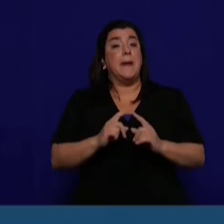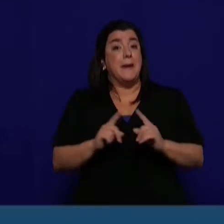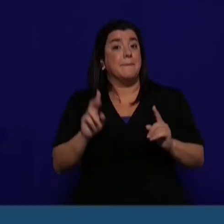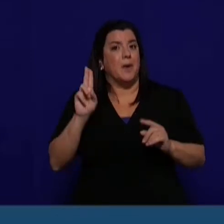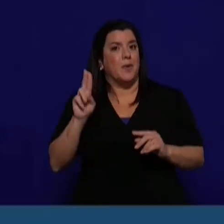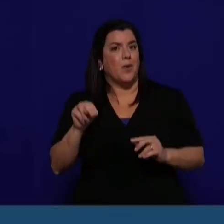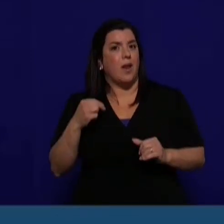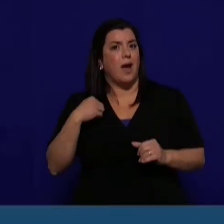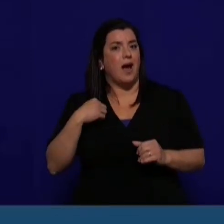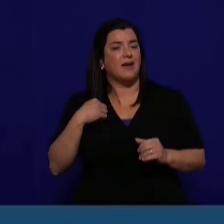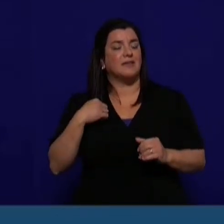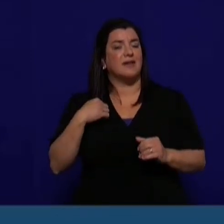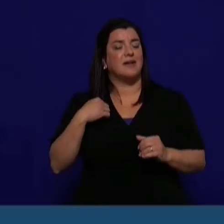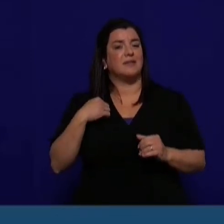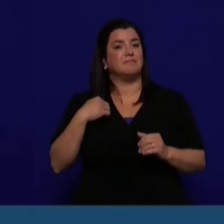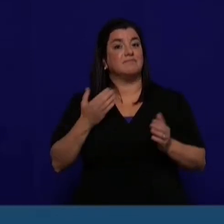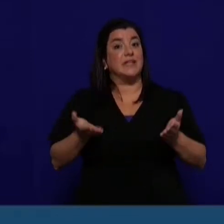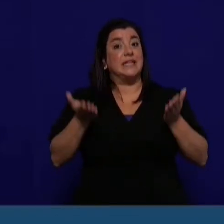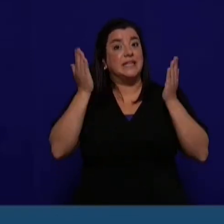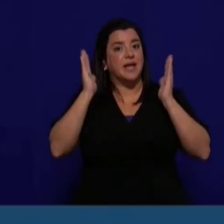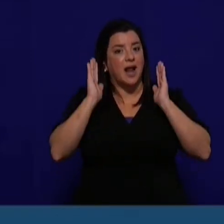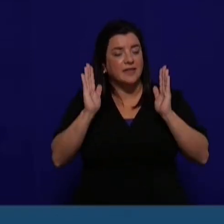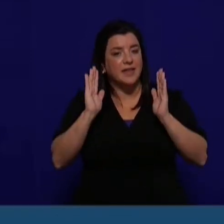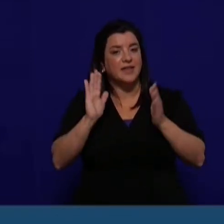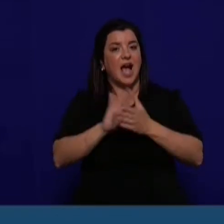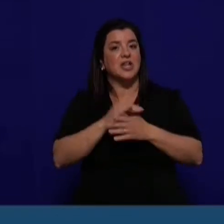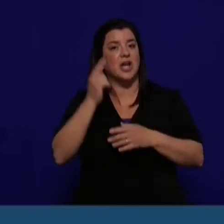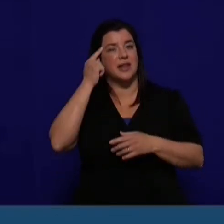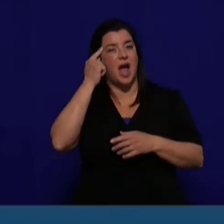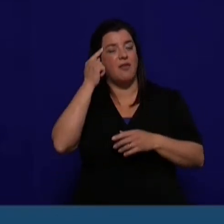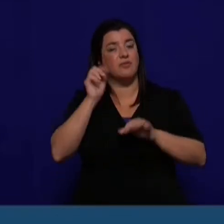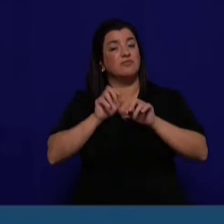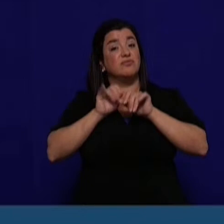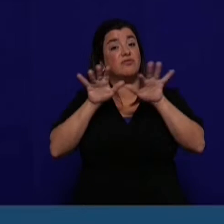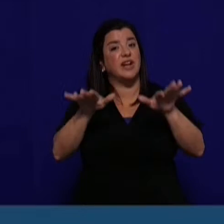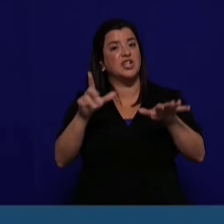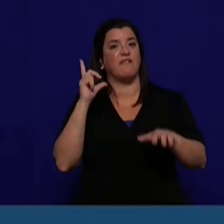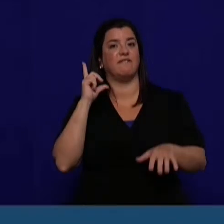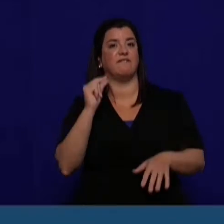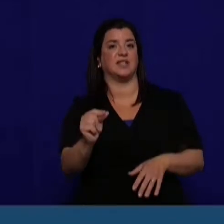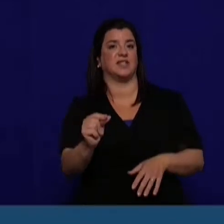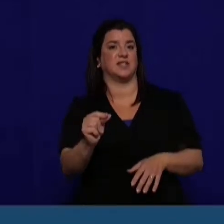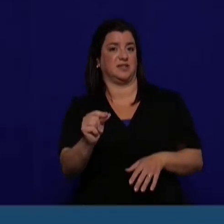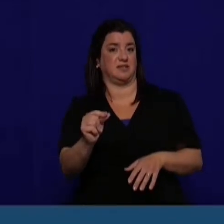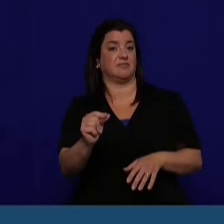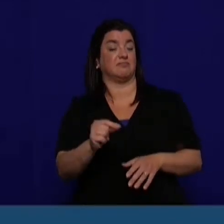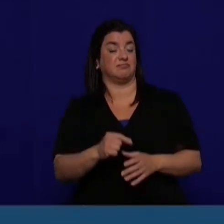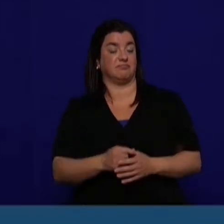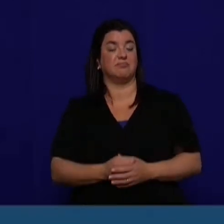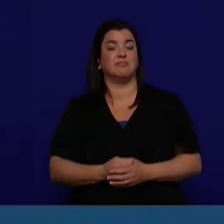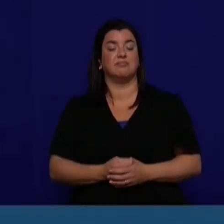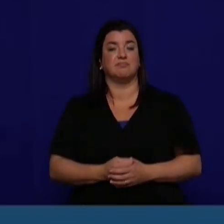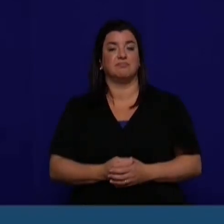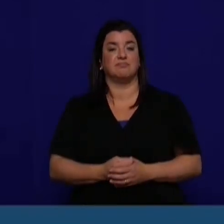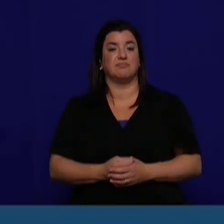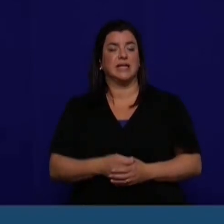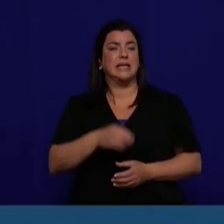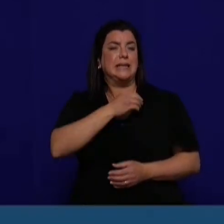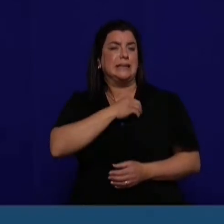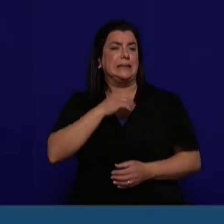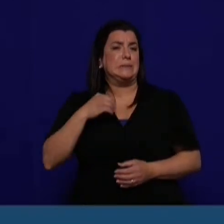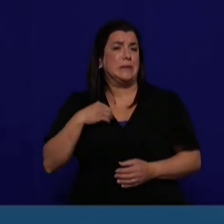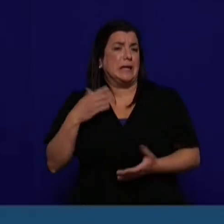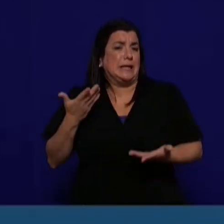li nsegwuhom iktar metikolużi għaliex nafu li huwa trasmess iktar. Situazzjoni fl-isptarijiet rajna